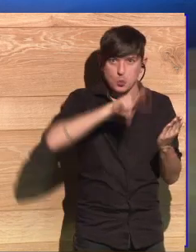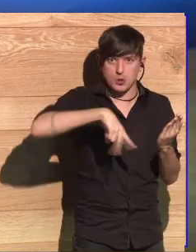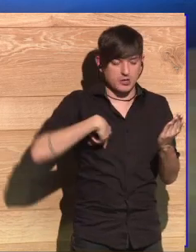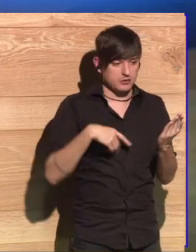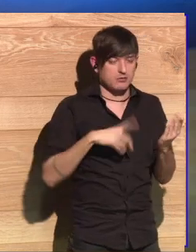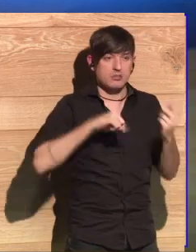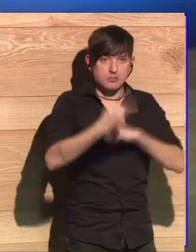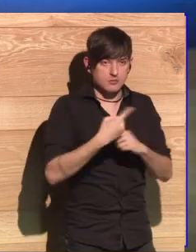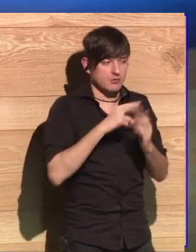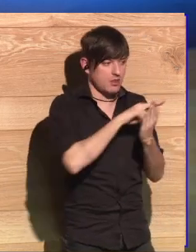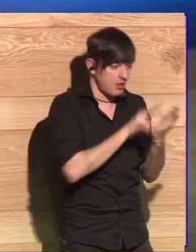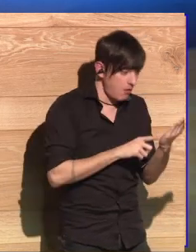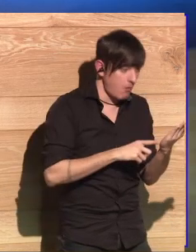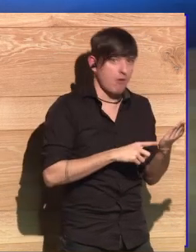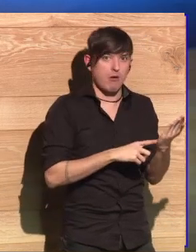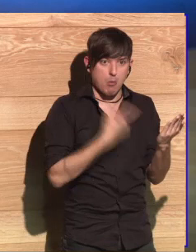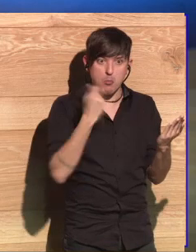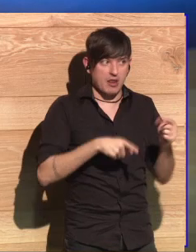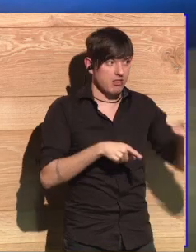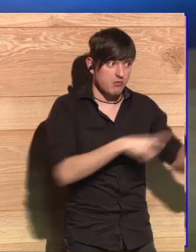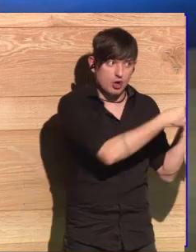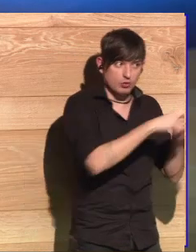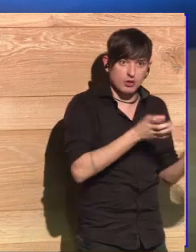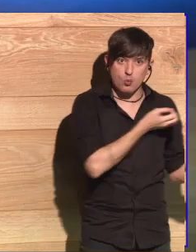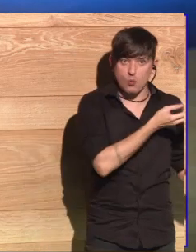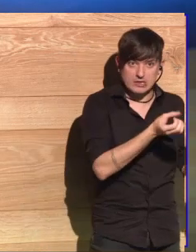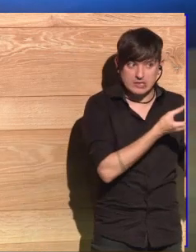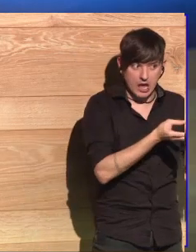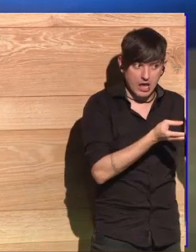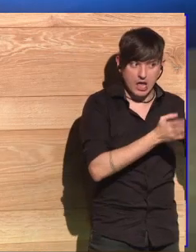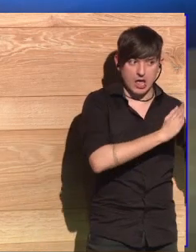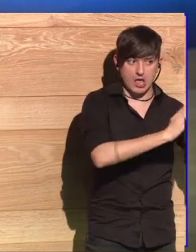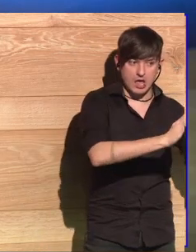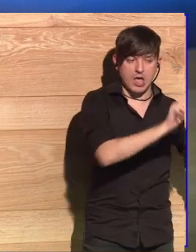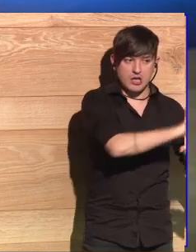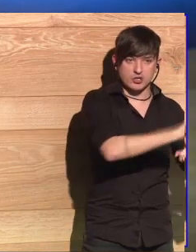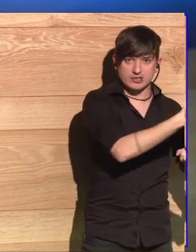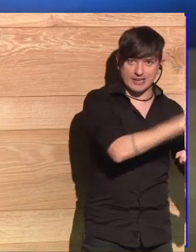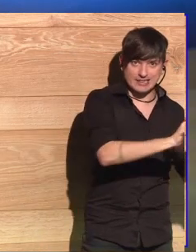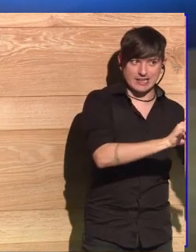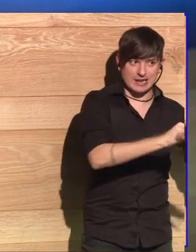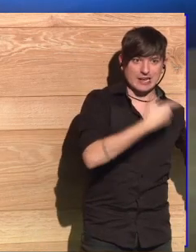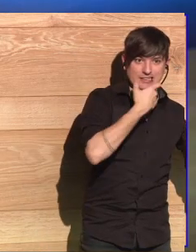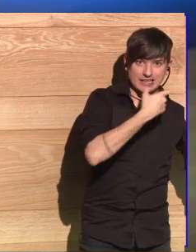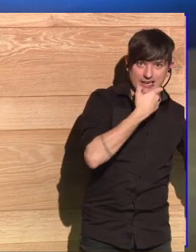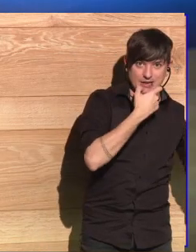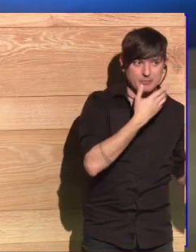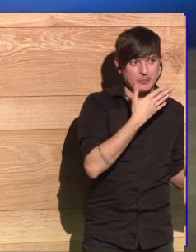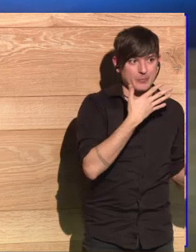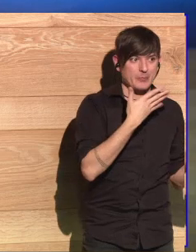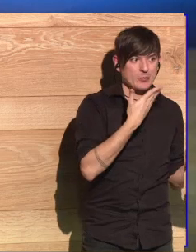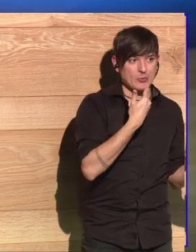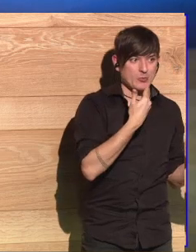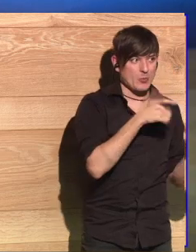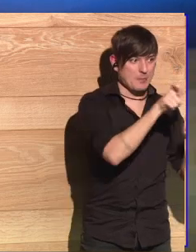the 1930s in England. I could have picked the characters in his book and put them right on the same street corners that